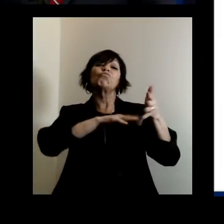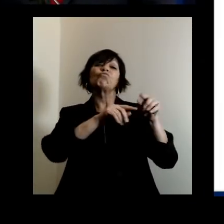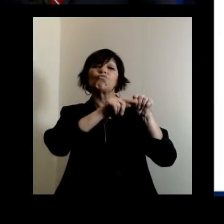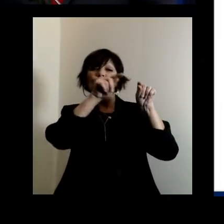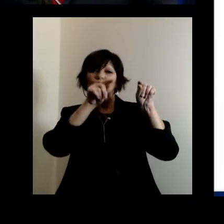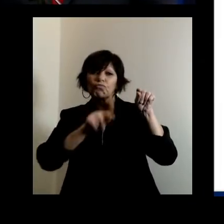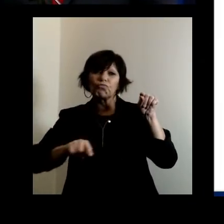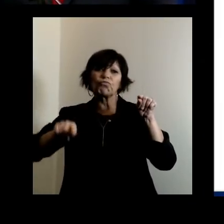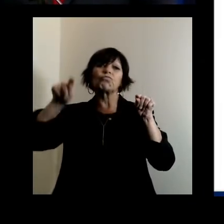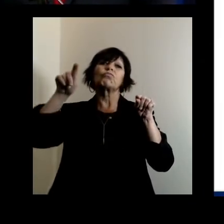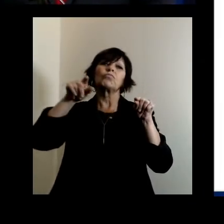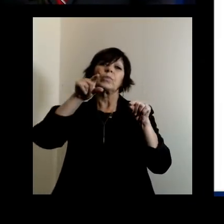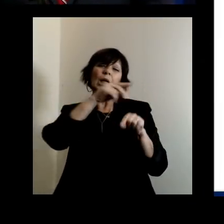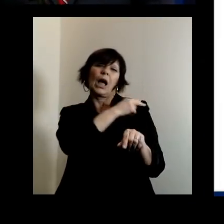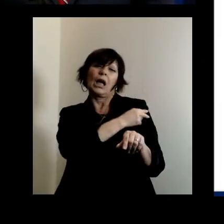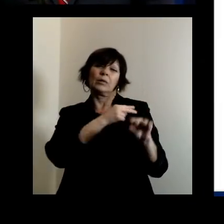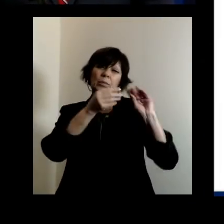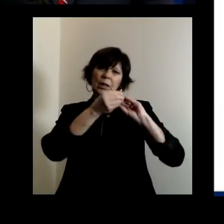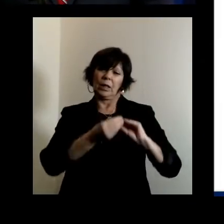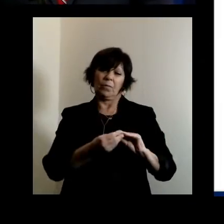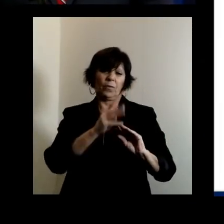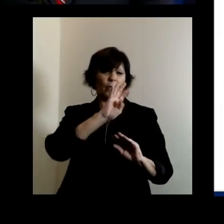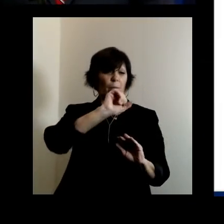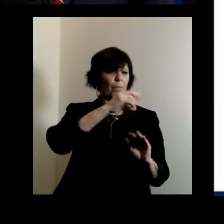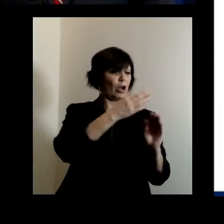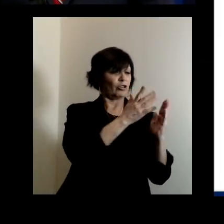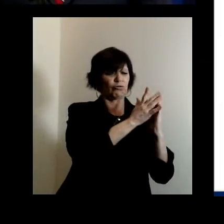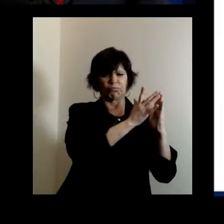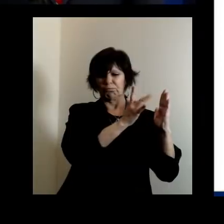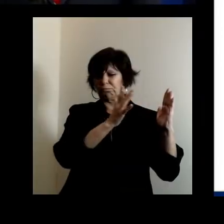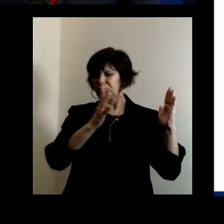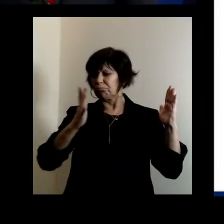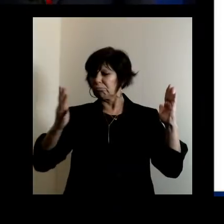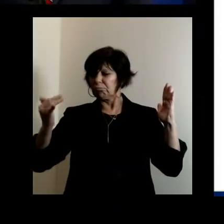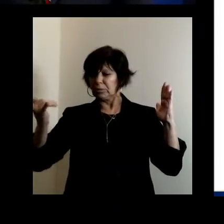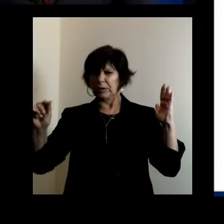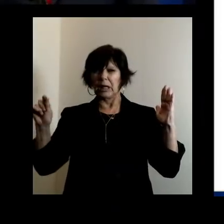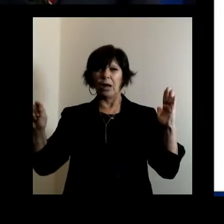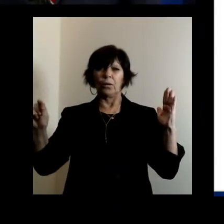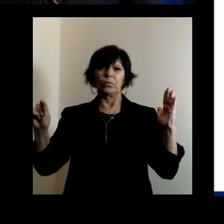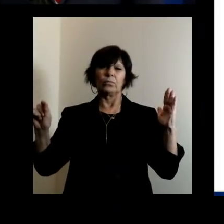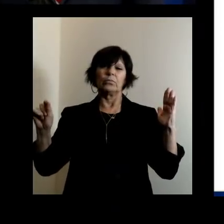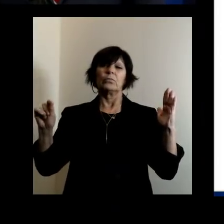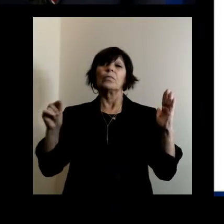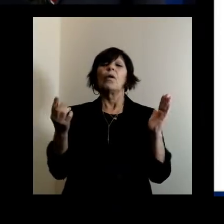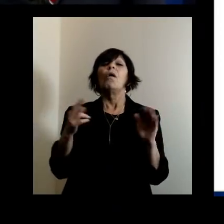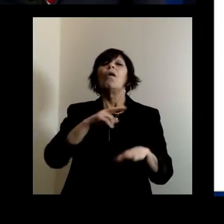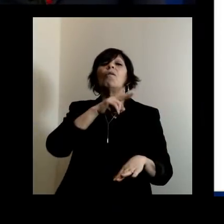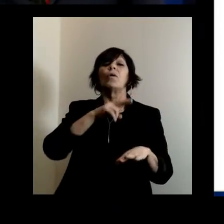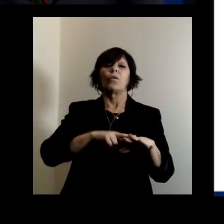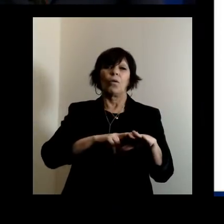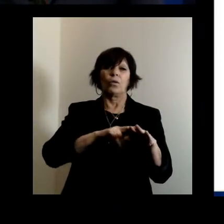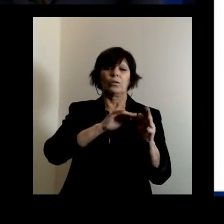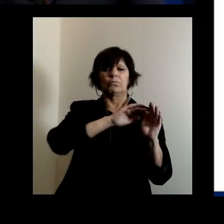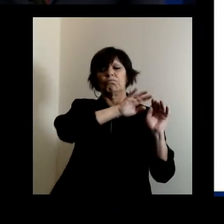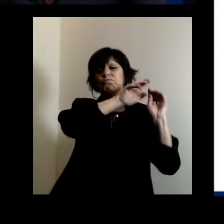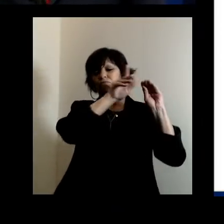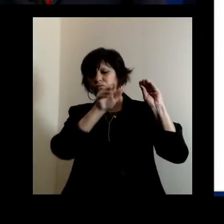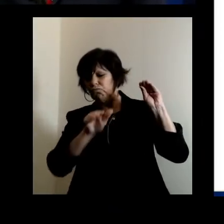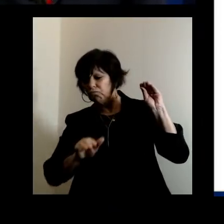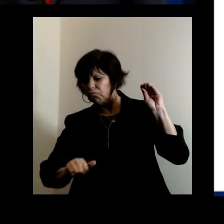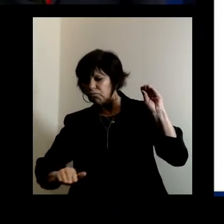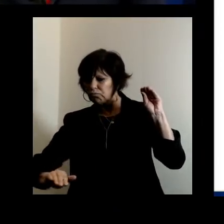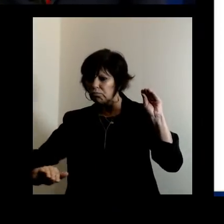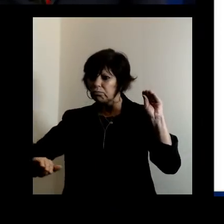Erie County COVID hospitalizations from March to the present, and there is of course, a big jump in the last 2